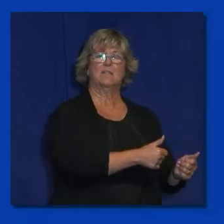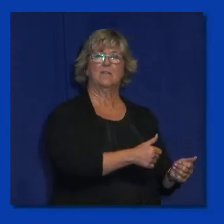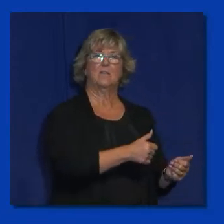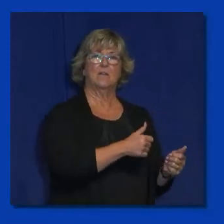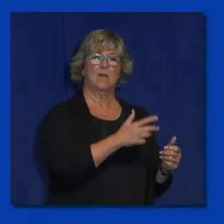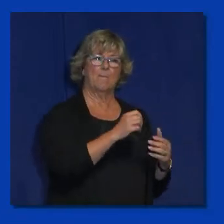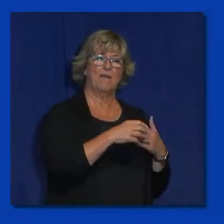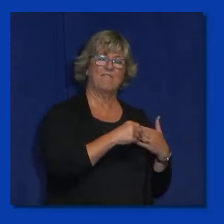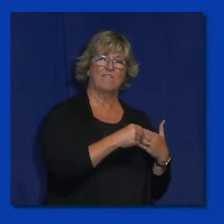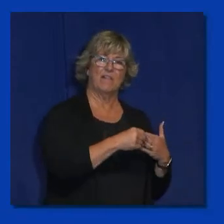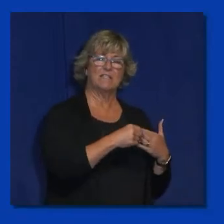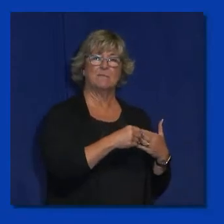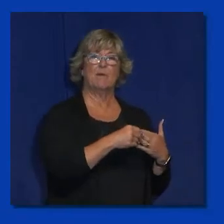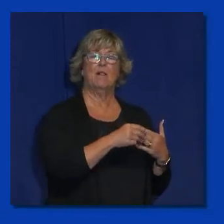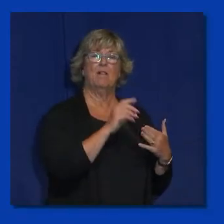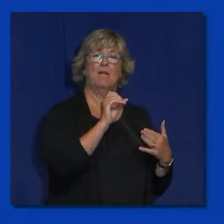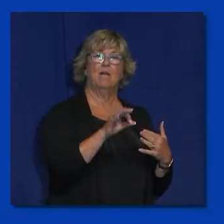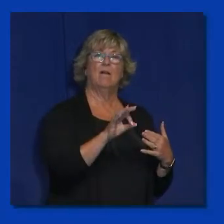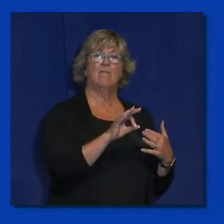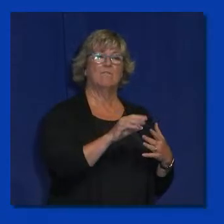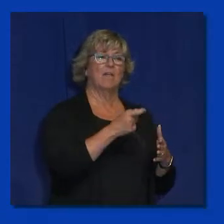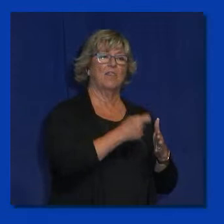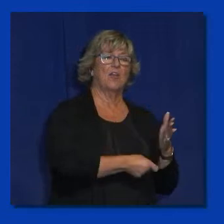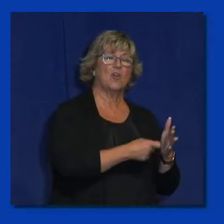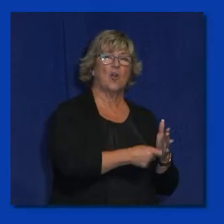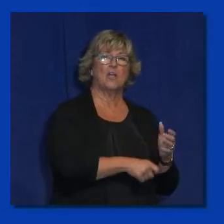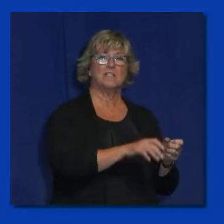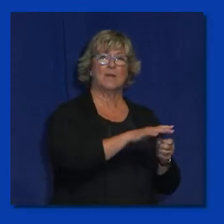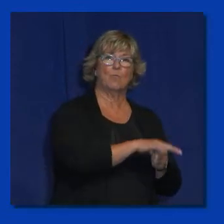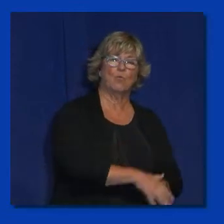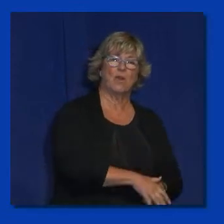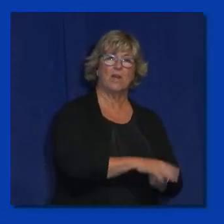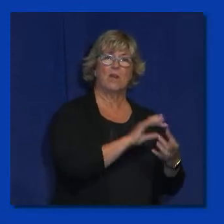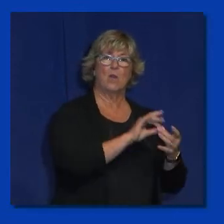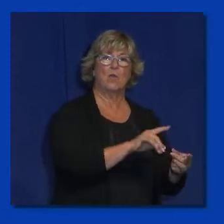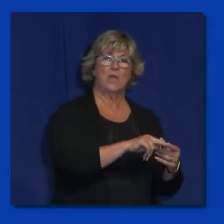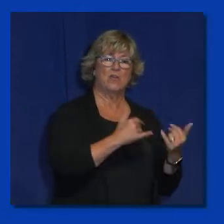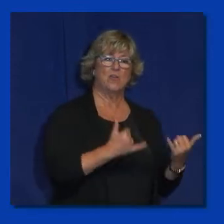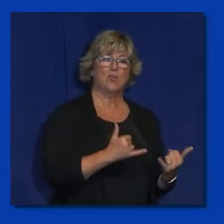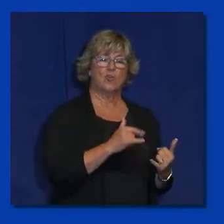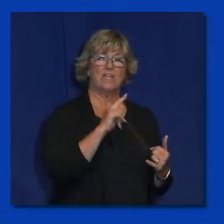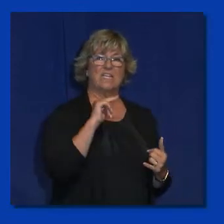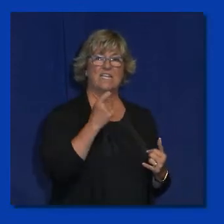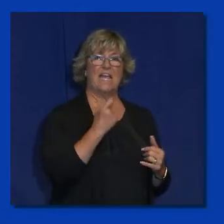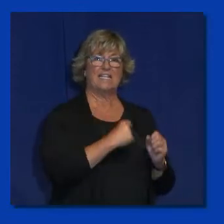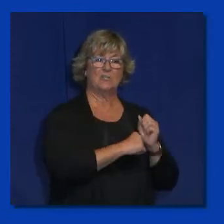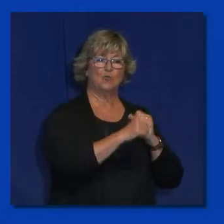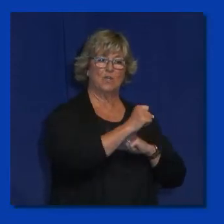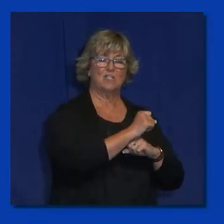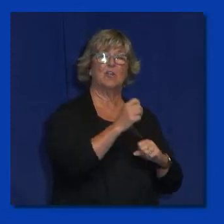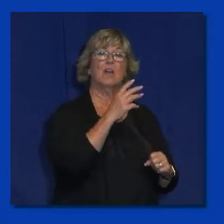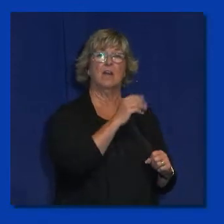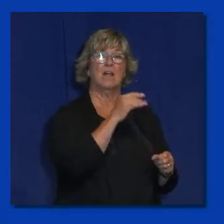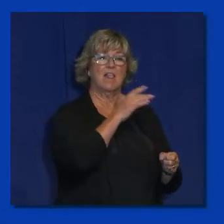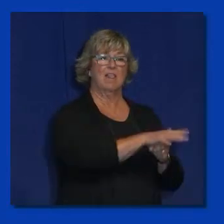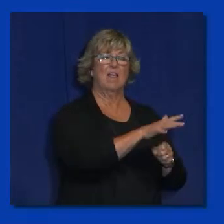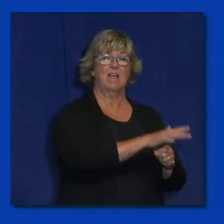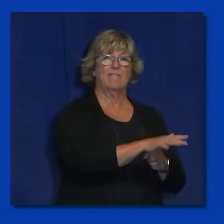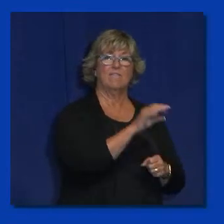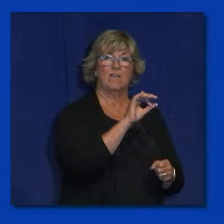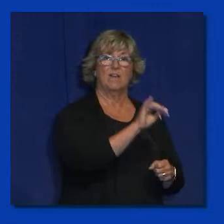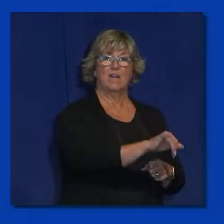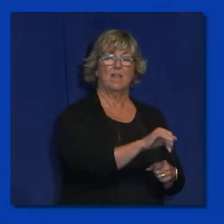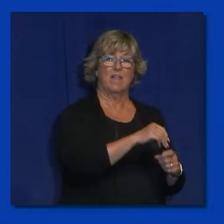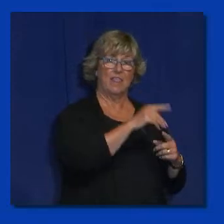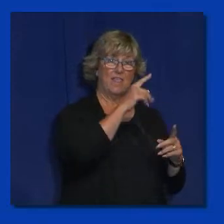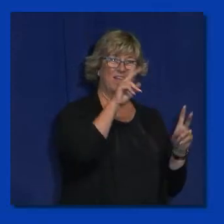trying to be flexible in terms of the cost pressures related to the current tax structure and the lack thereof in